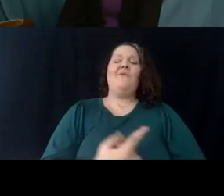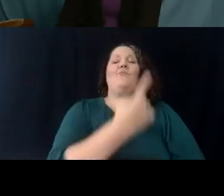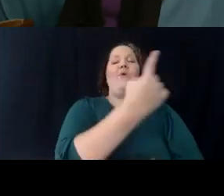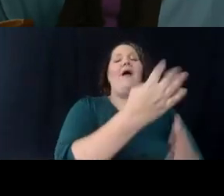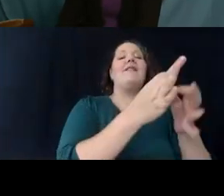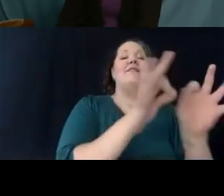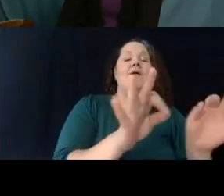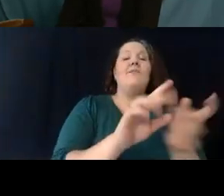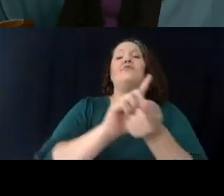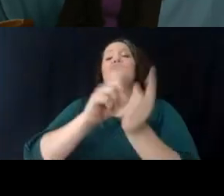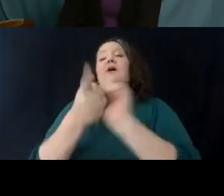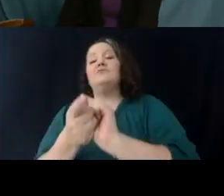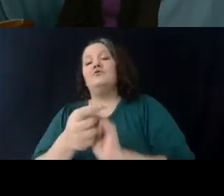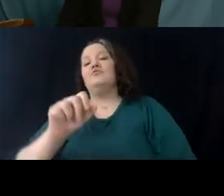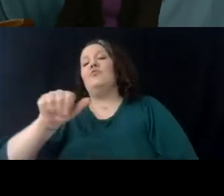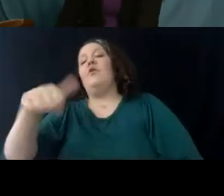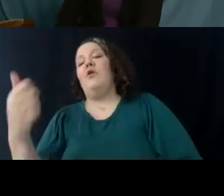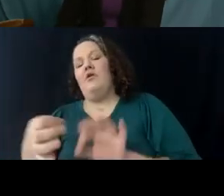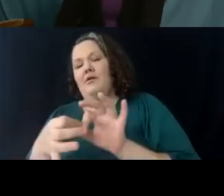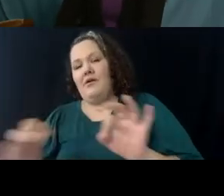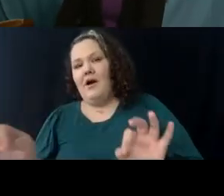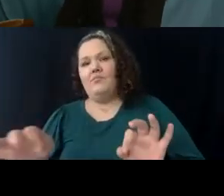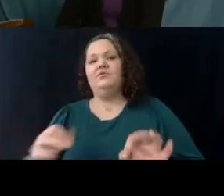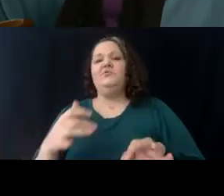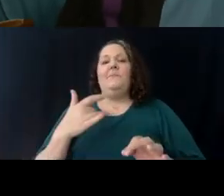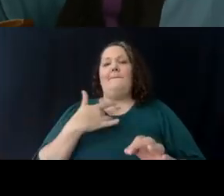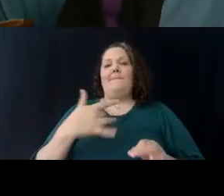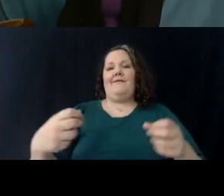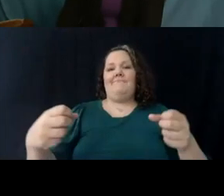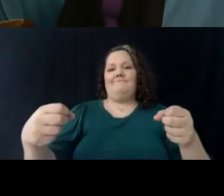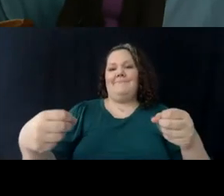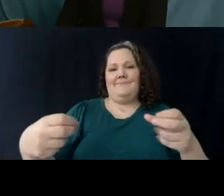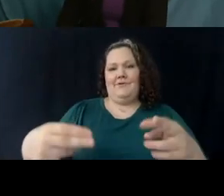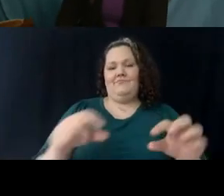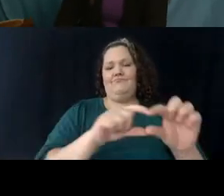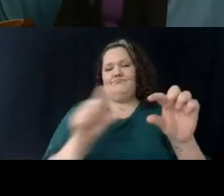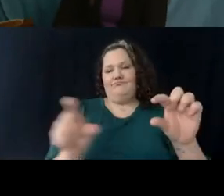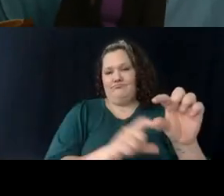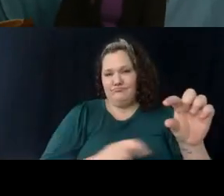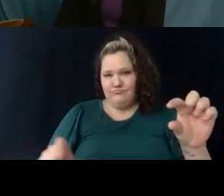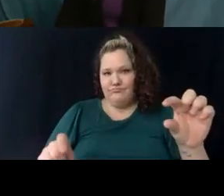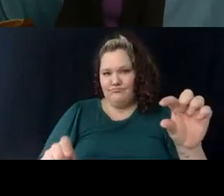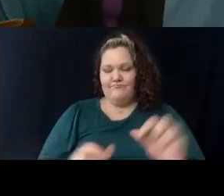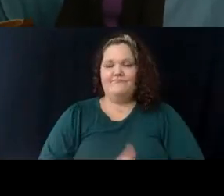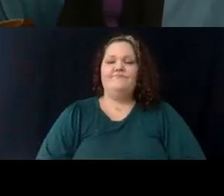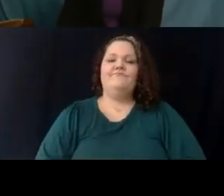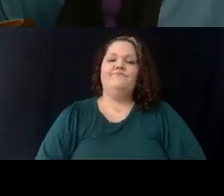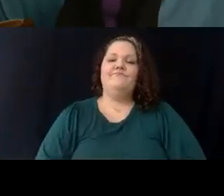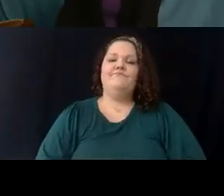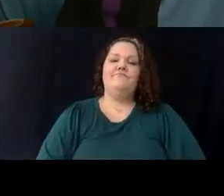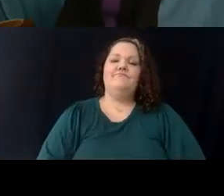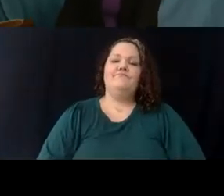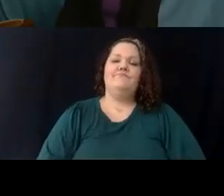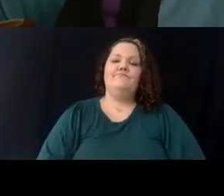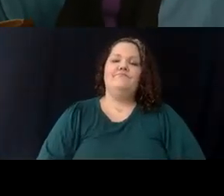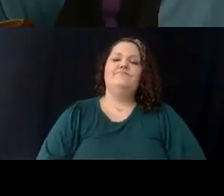Whereas subtitles are a little different. Subtitles typically are what you see when you have a film, for example, going from one language